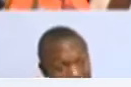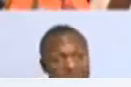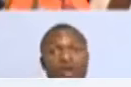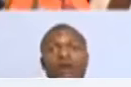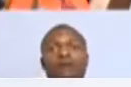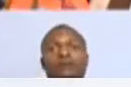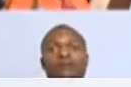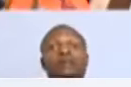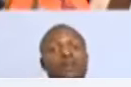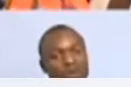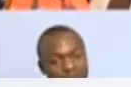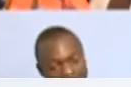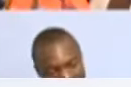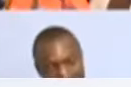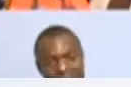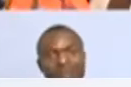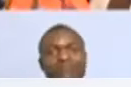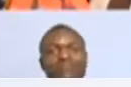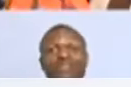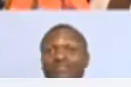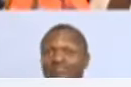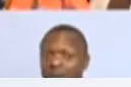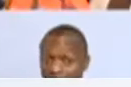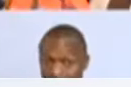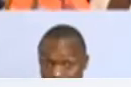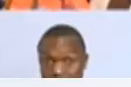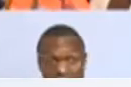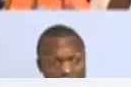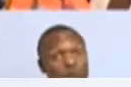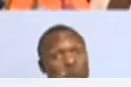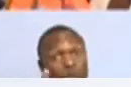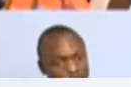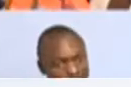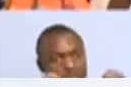that we can address them. Very important.